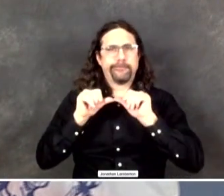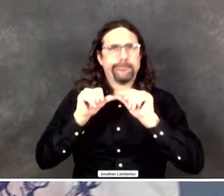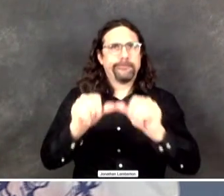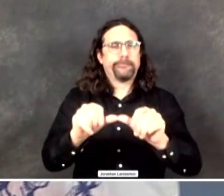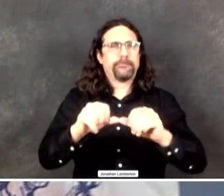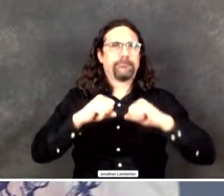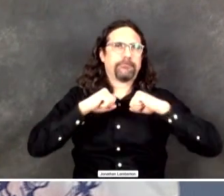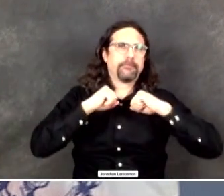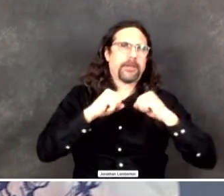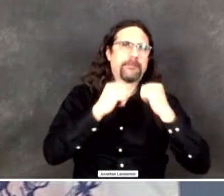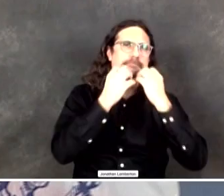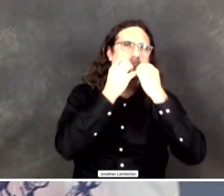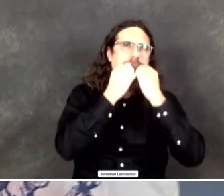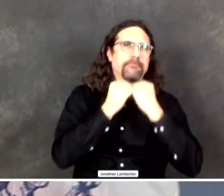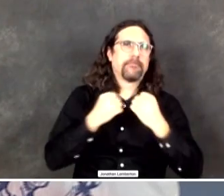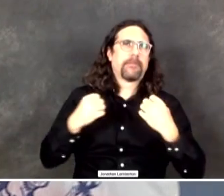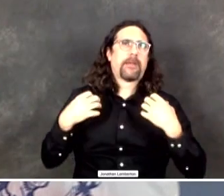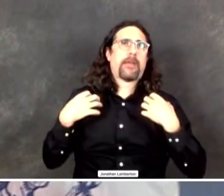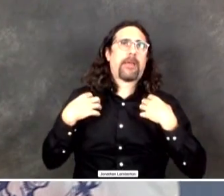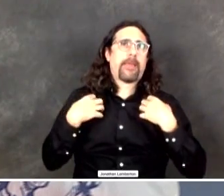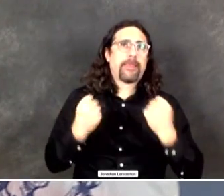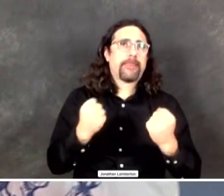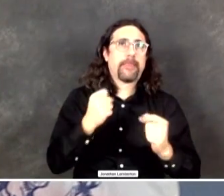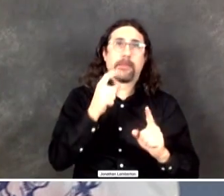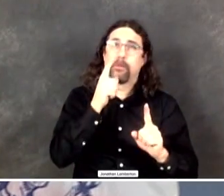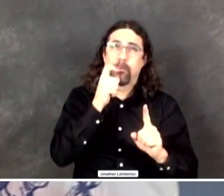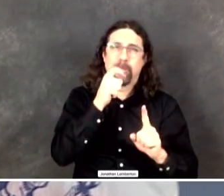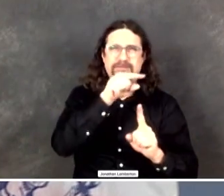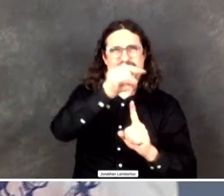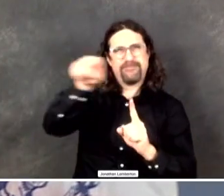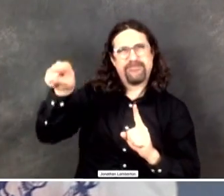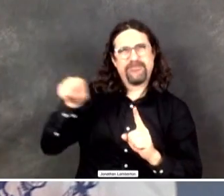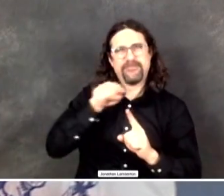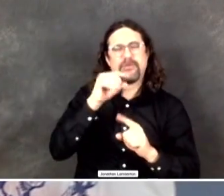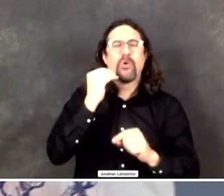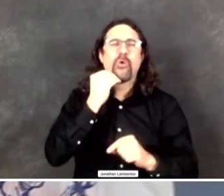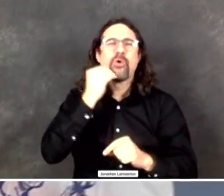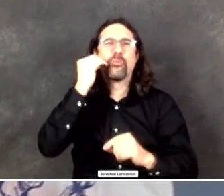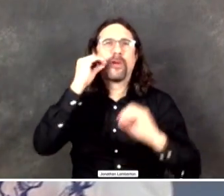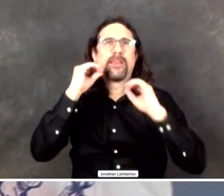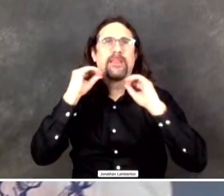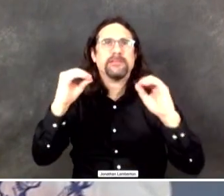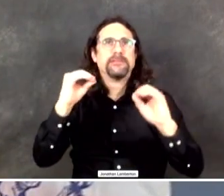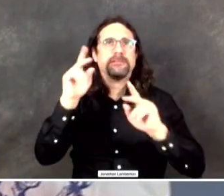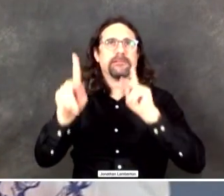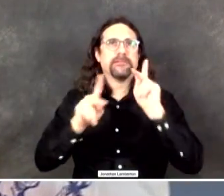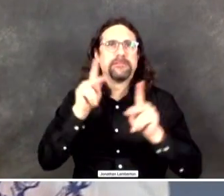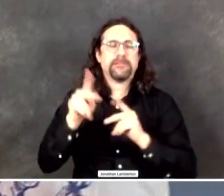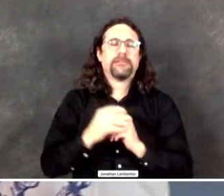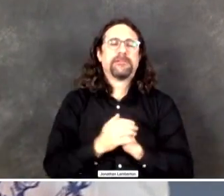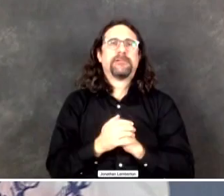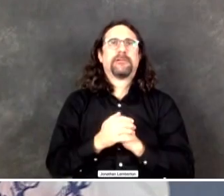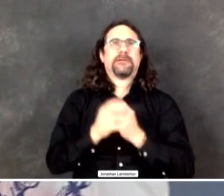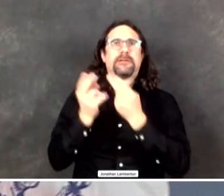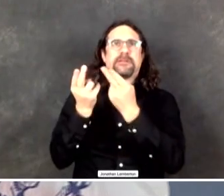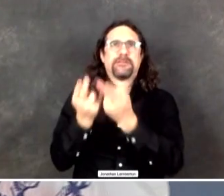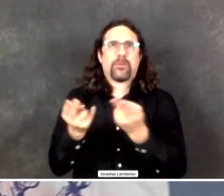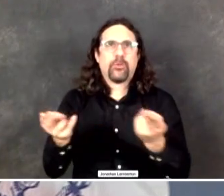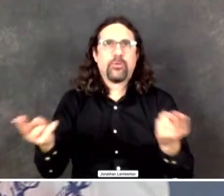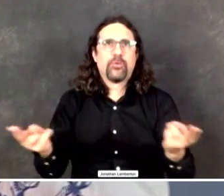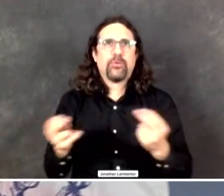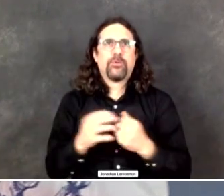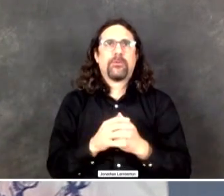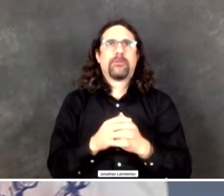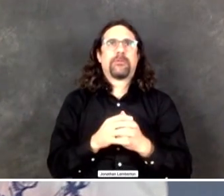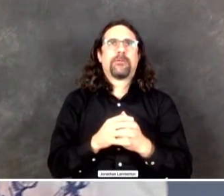homeless. And our shelter system is an area where we are focused on ensuring